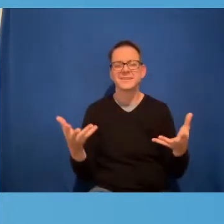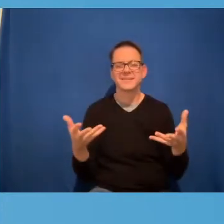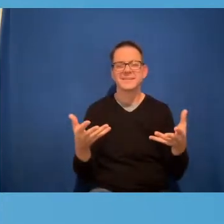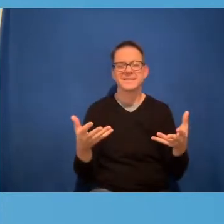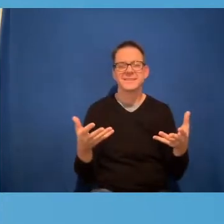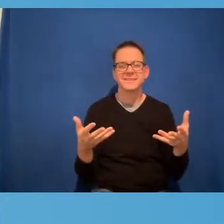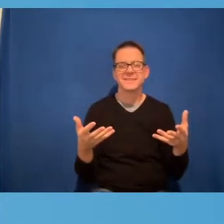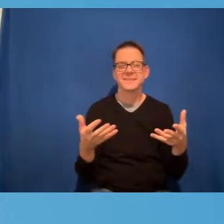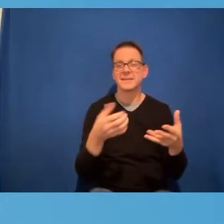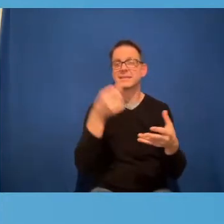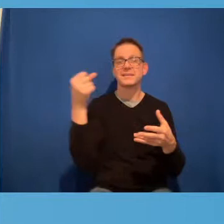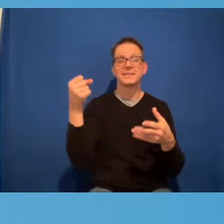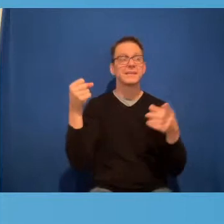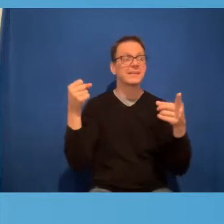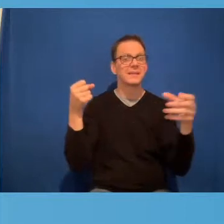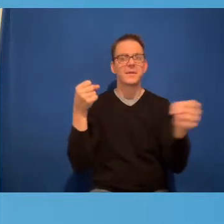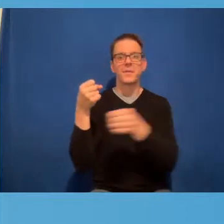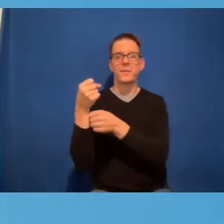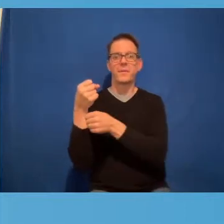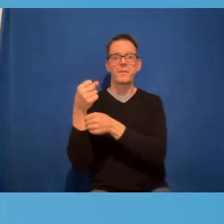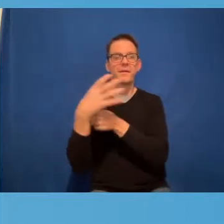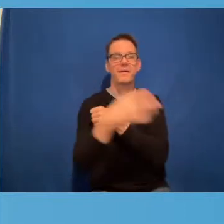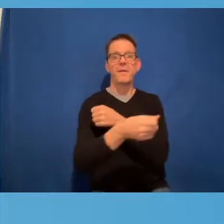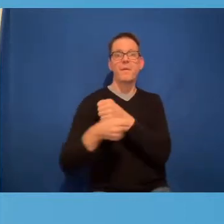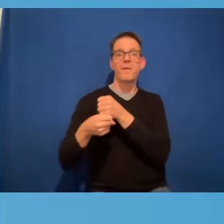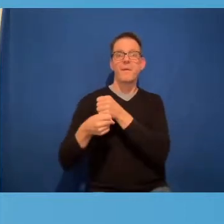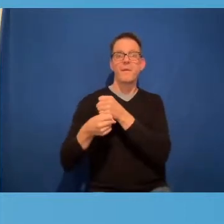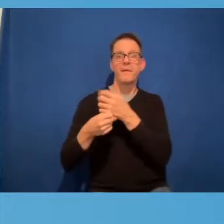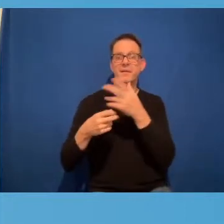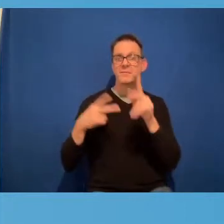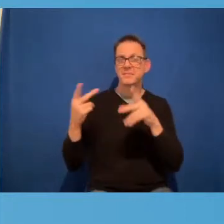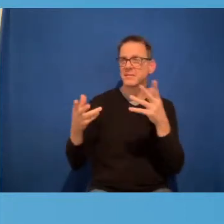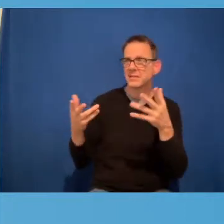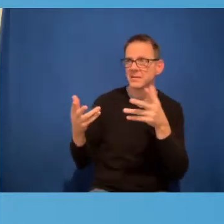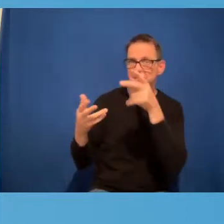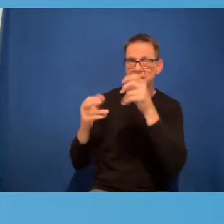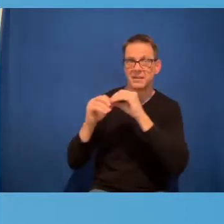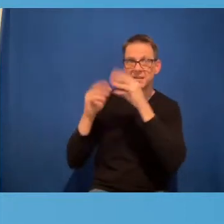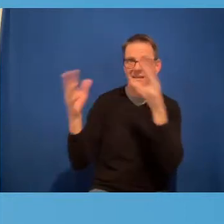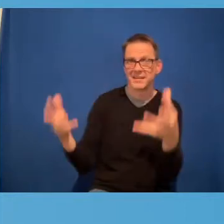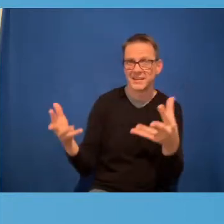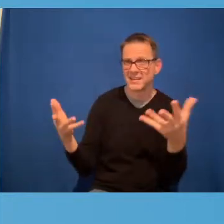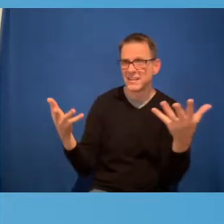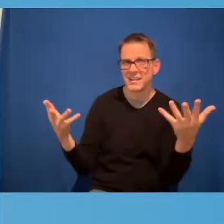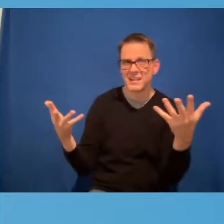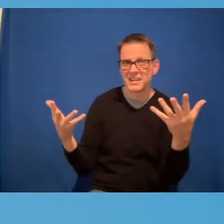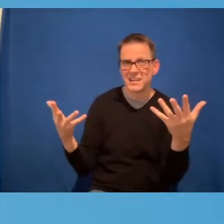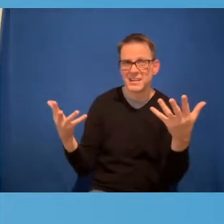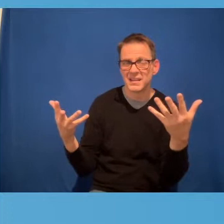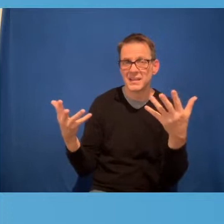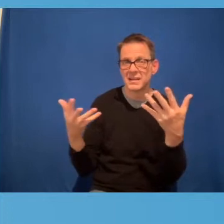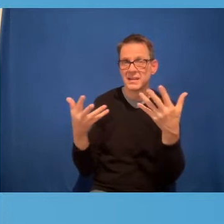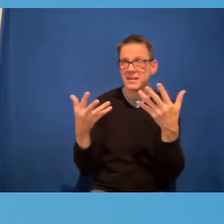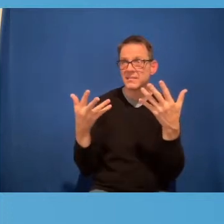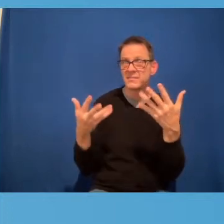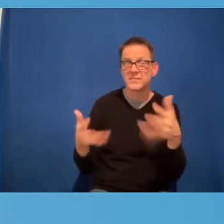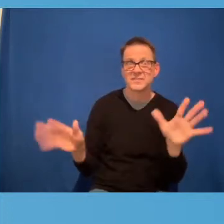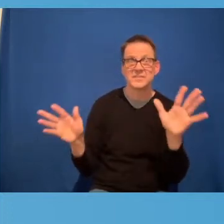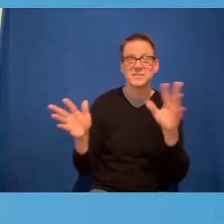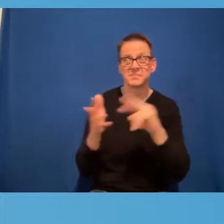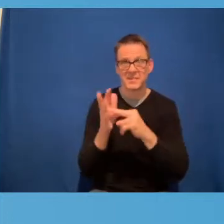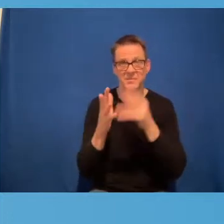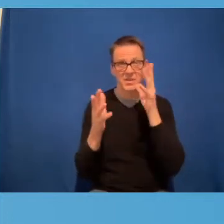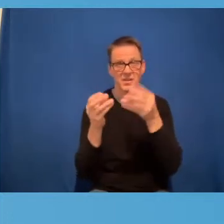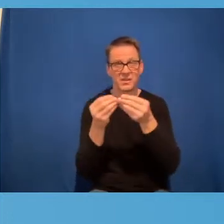pandemic, some of the things that they stand to lose are exactly their ability to provide services within their clinics. And that's when